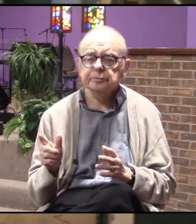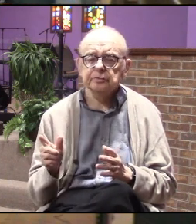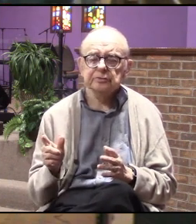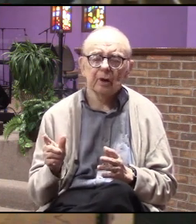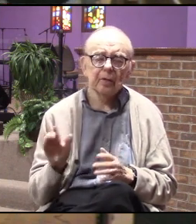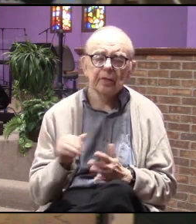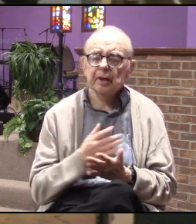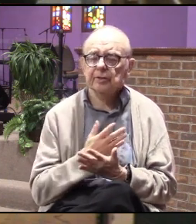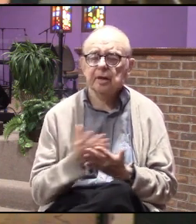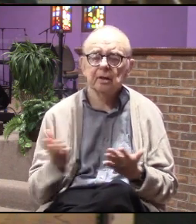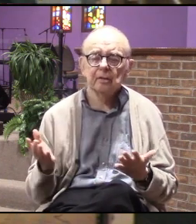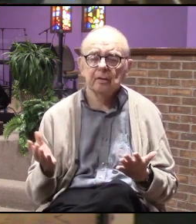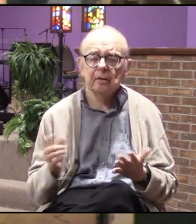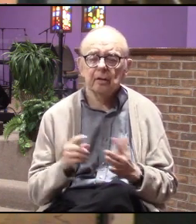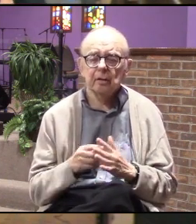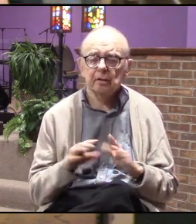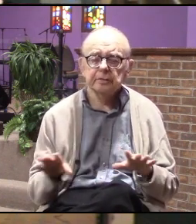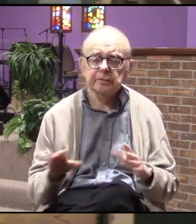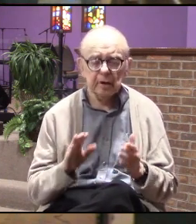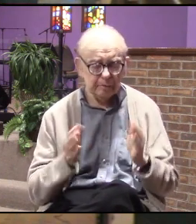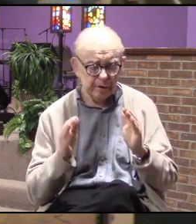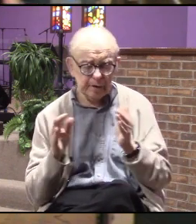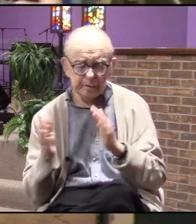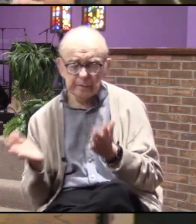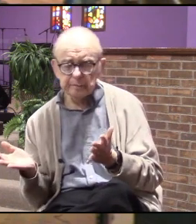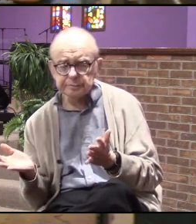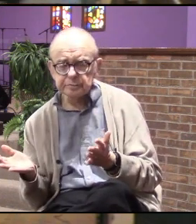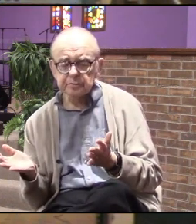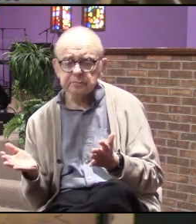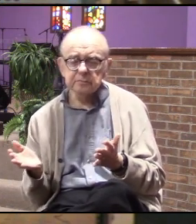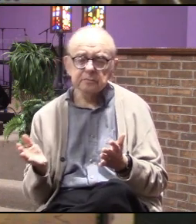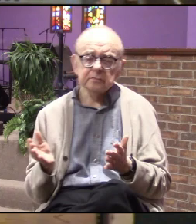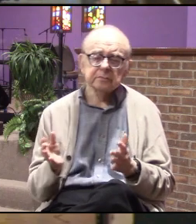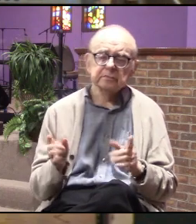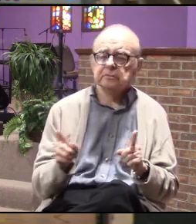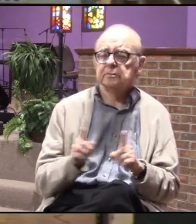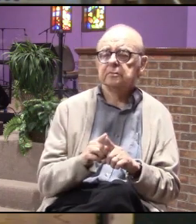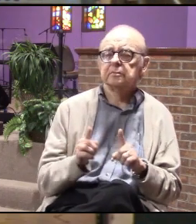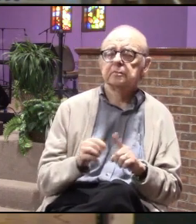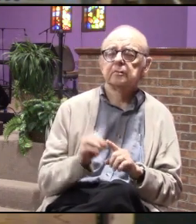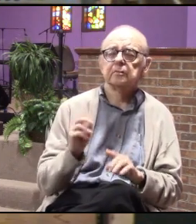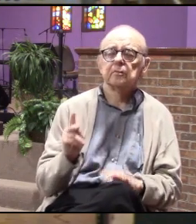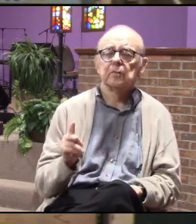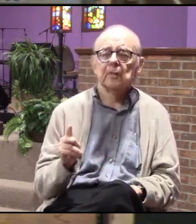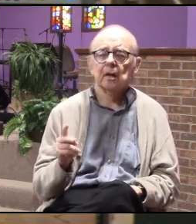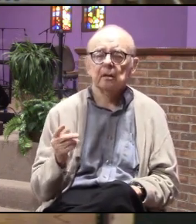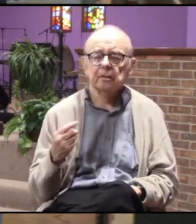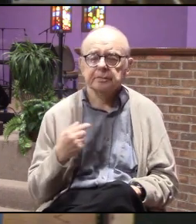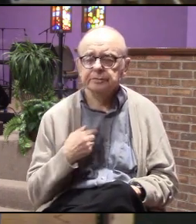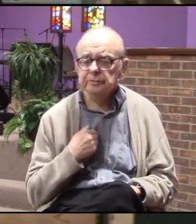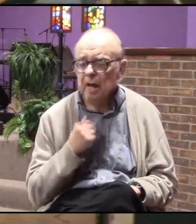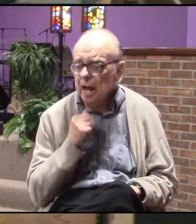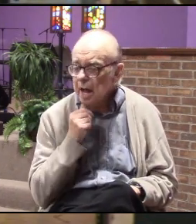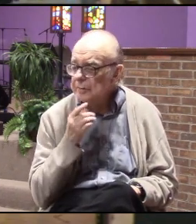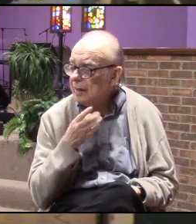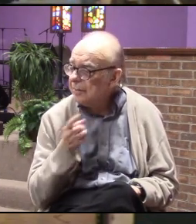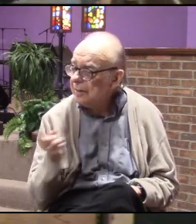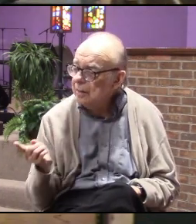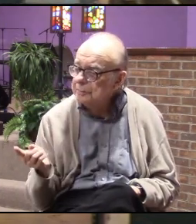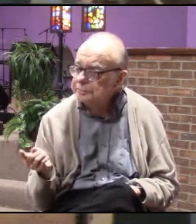their achievements and we start doing comparisons, it's like, okay, I'm not